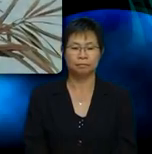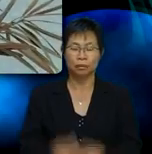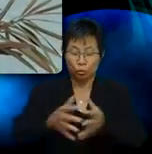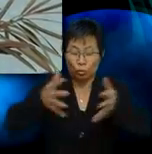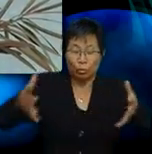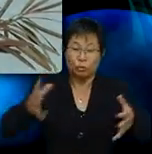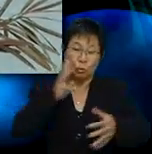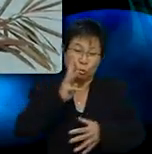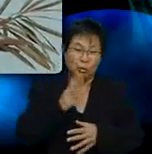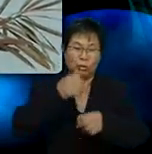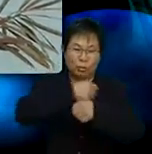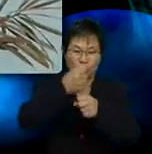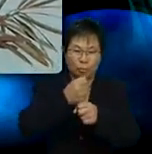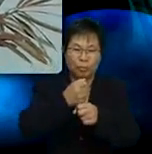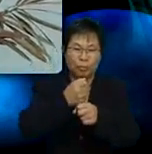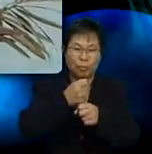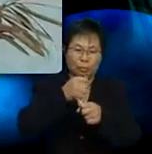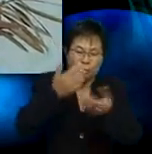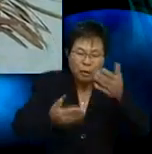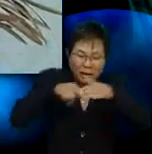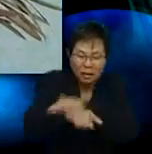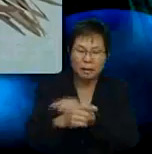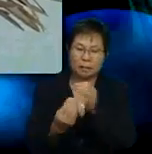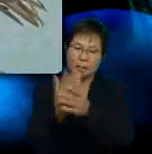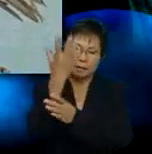Too much water may kill them.